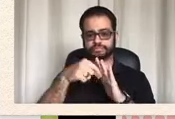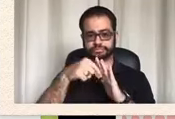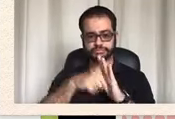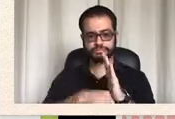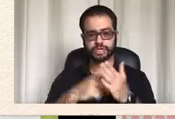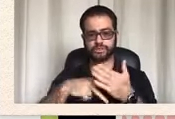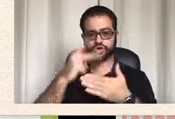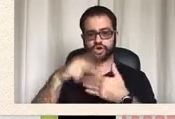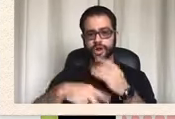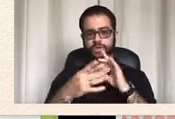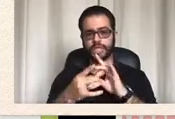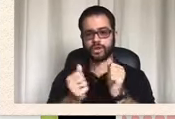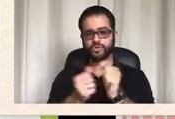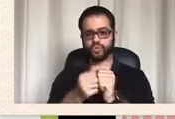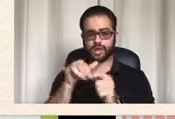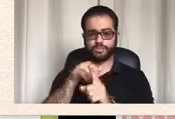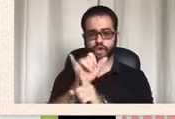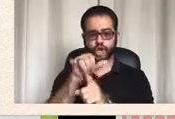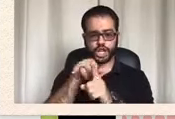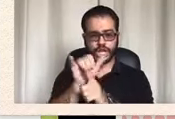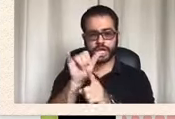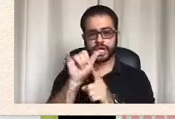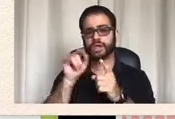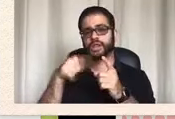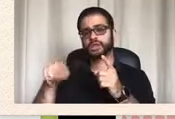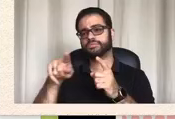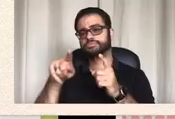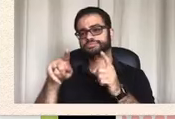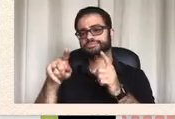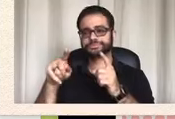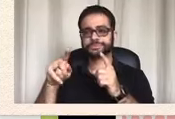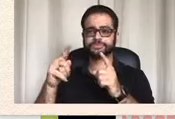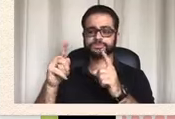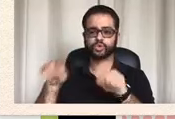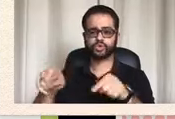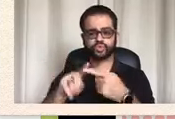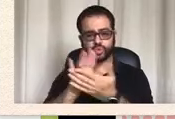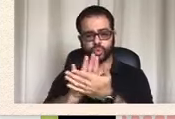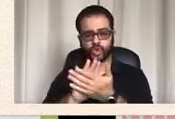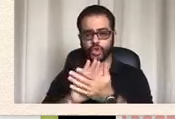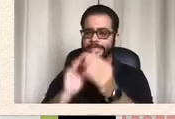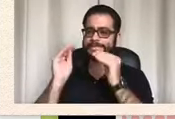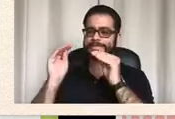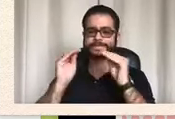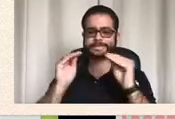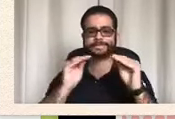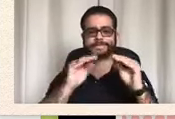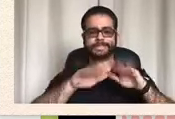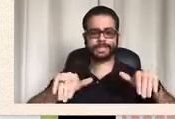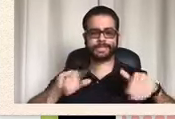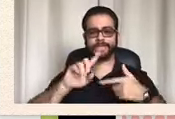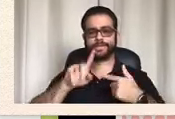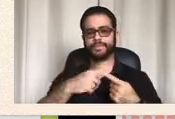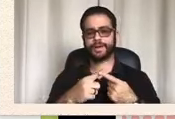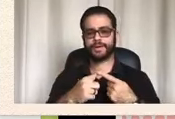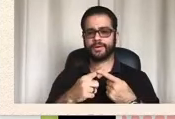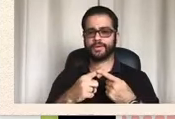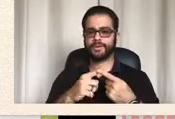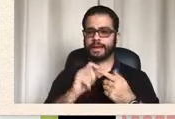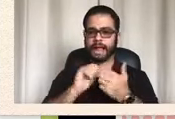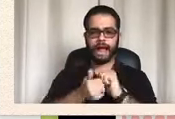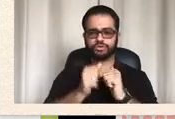they go to schools and they teach kids about not bullying and how to